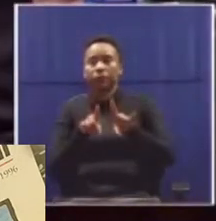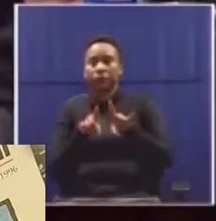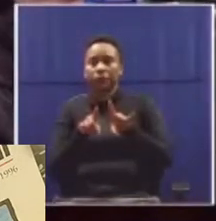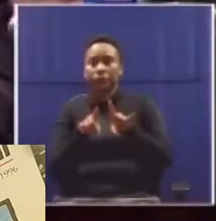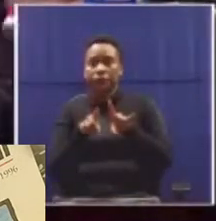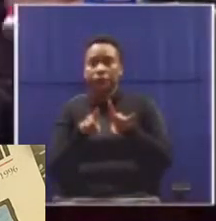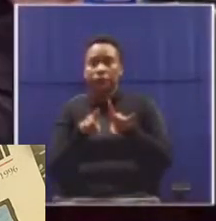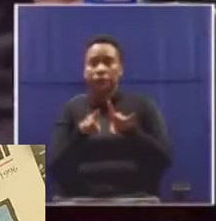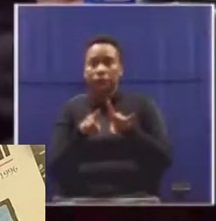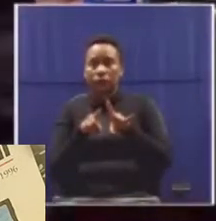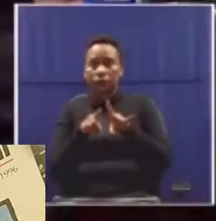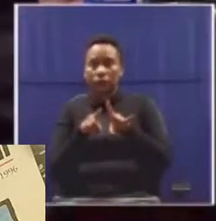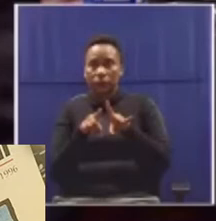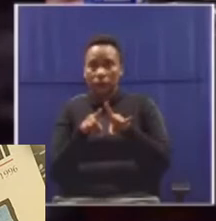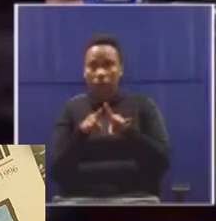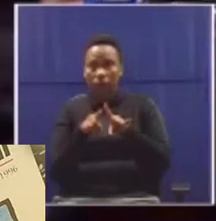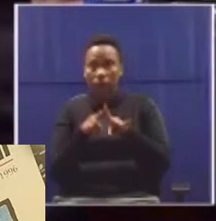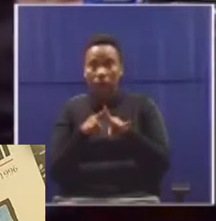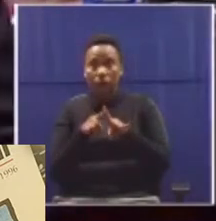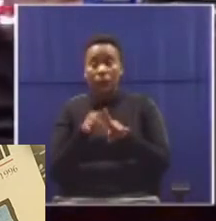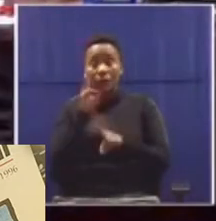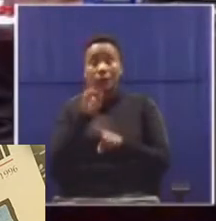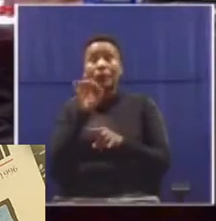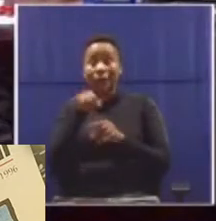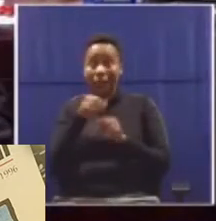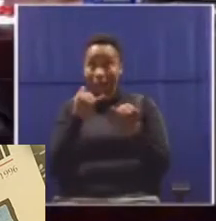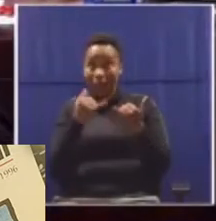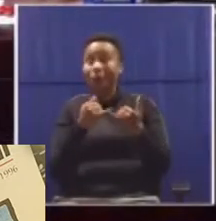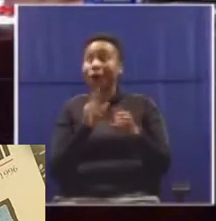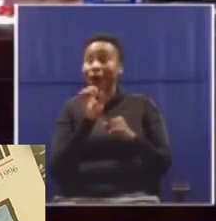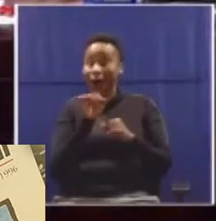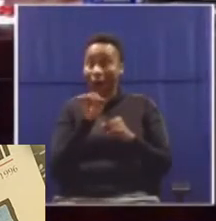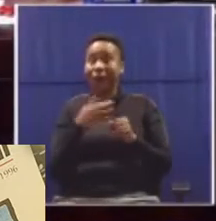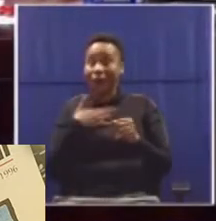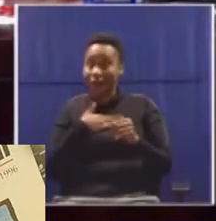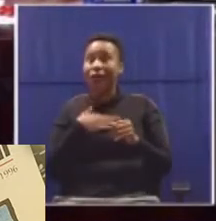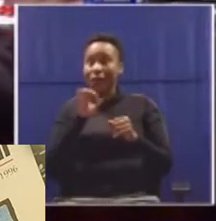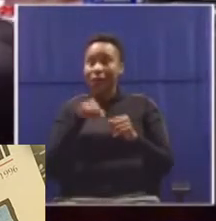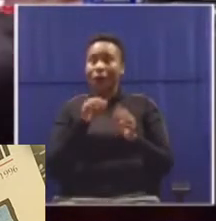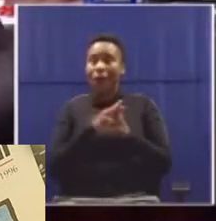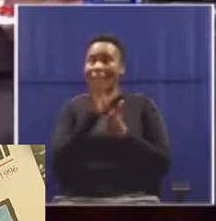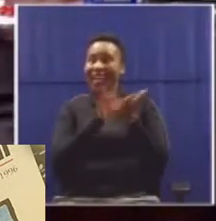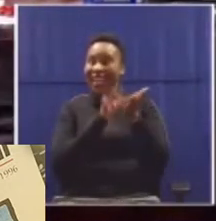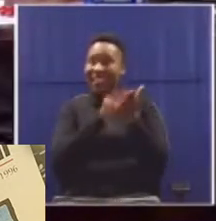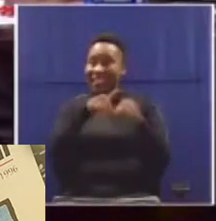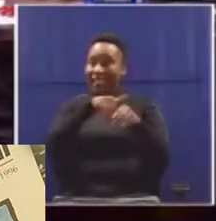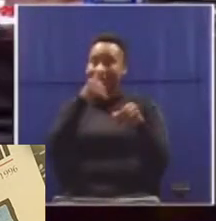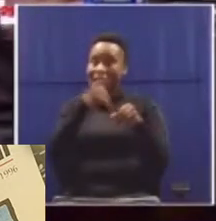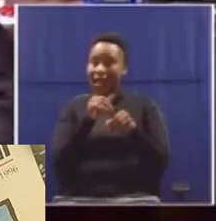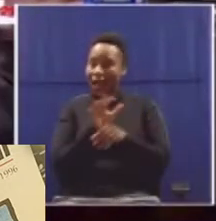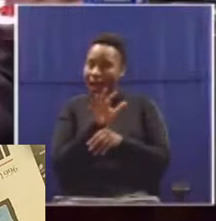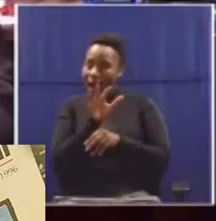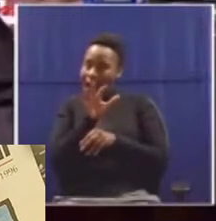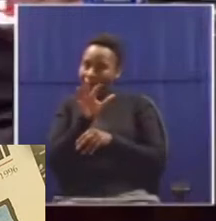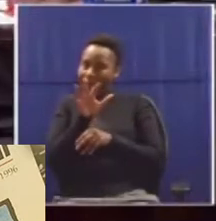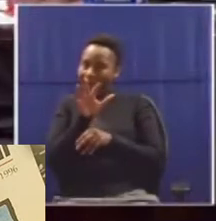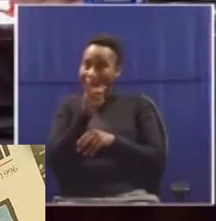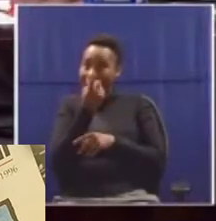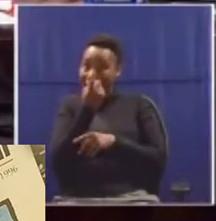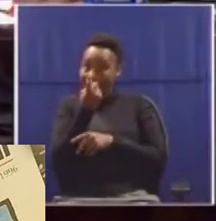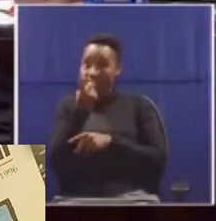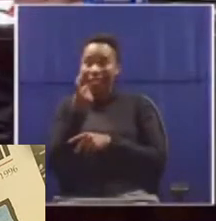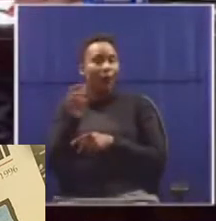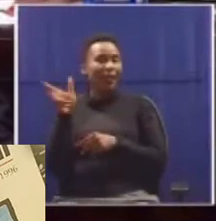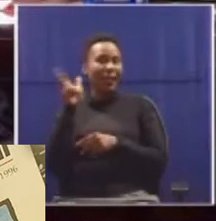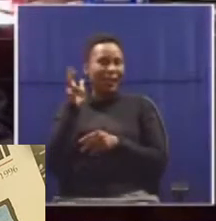you can see that election is looming it's loud and clear in this house but